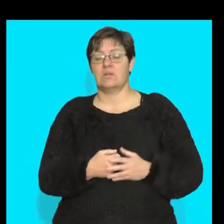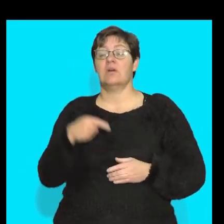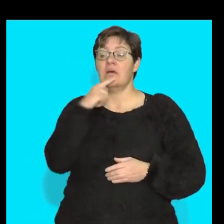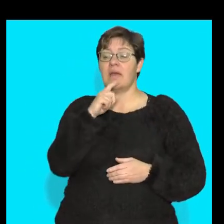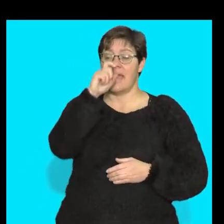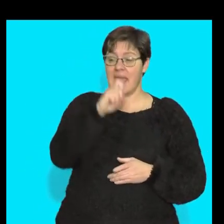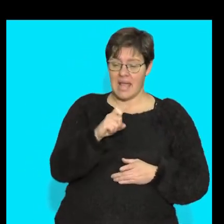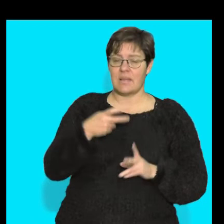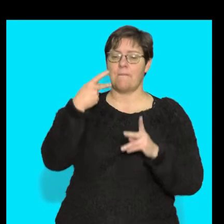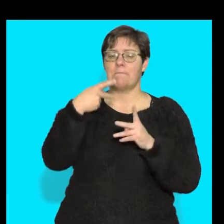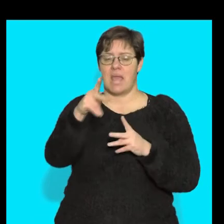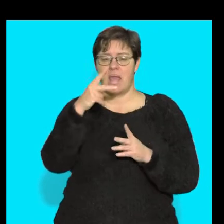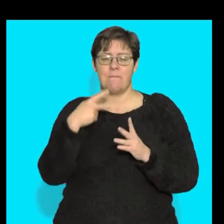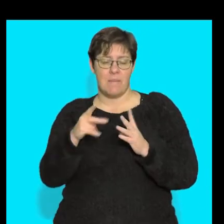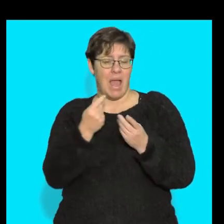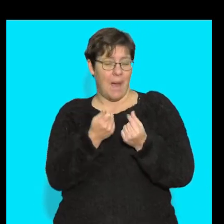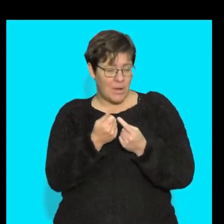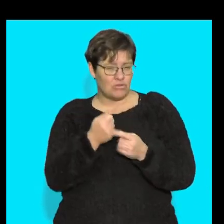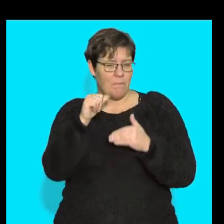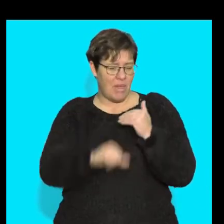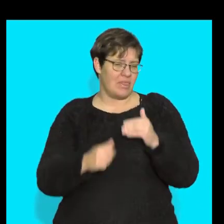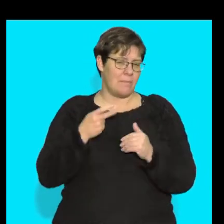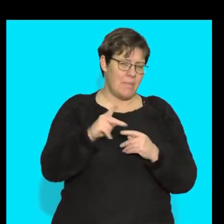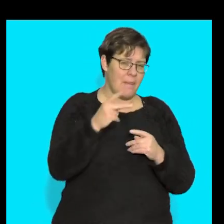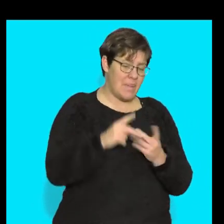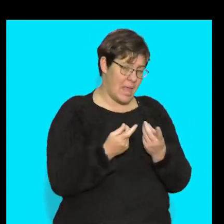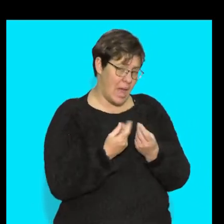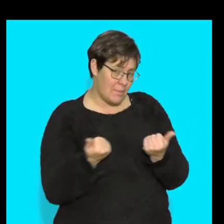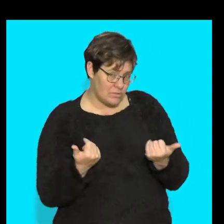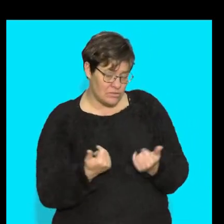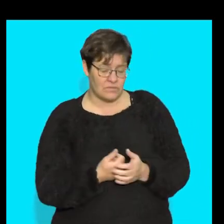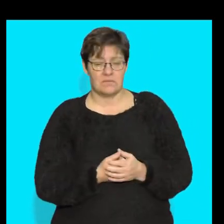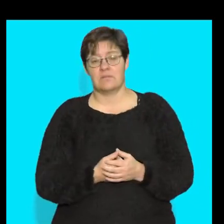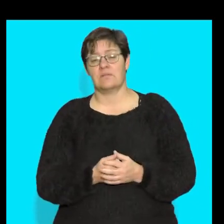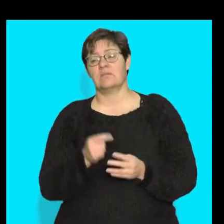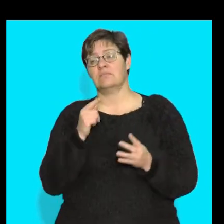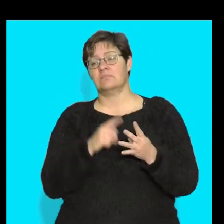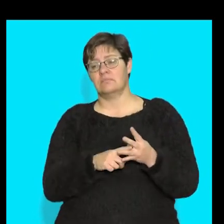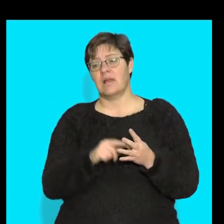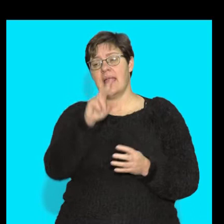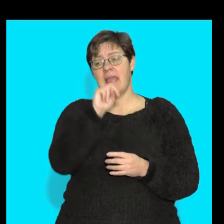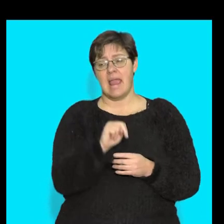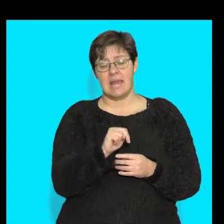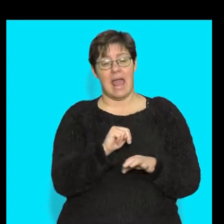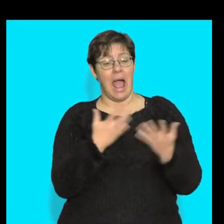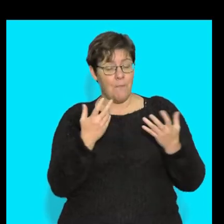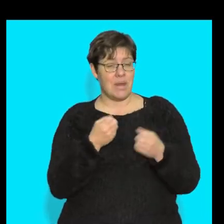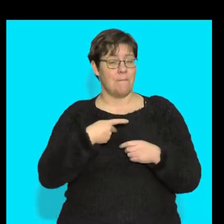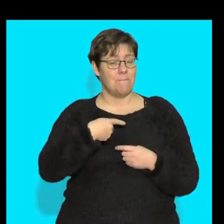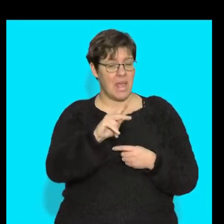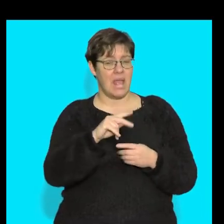X will be the value of installments. How much do they want you to pay on a month-to-month basis? N is the number